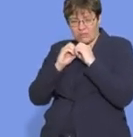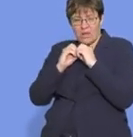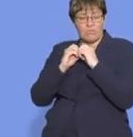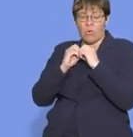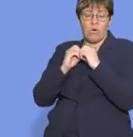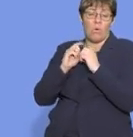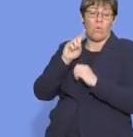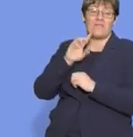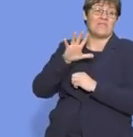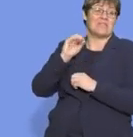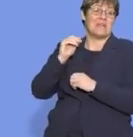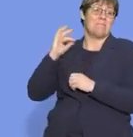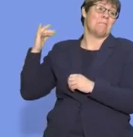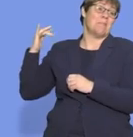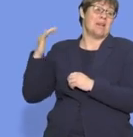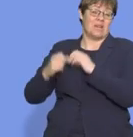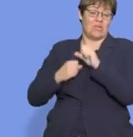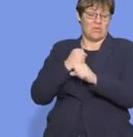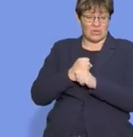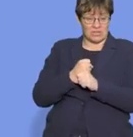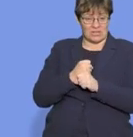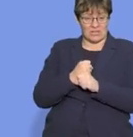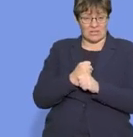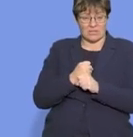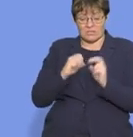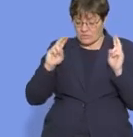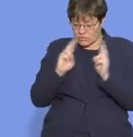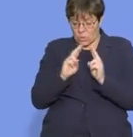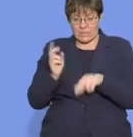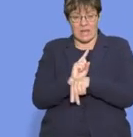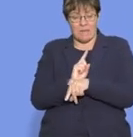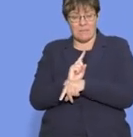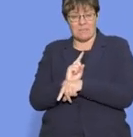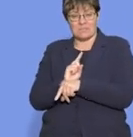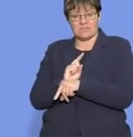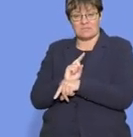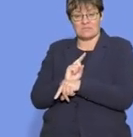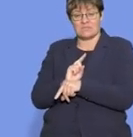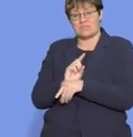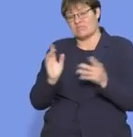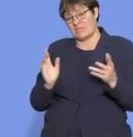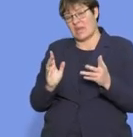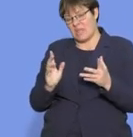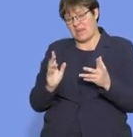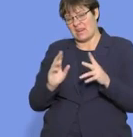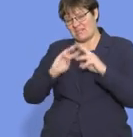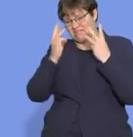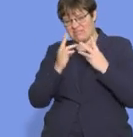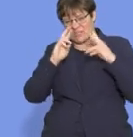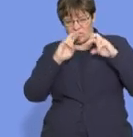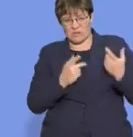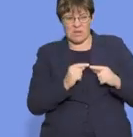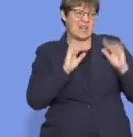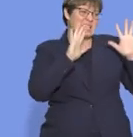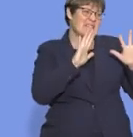for 150 million years, within a relatively short space of time, and I'm talking about geological time, so it's